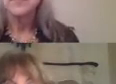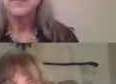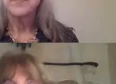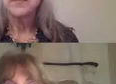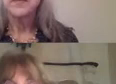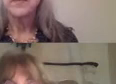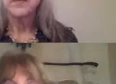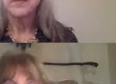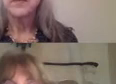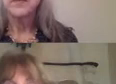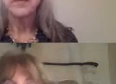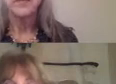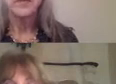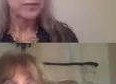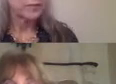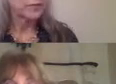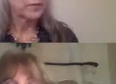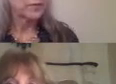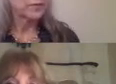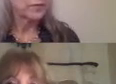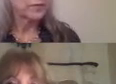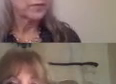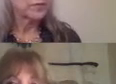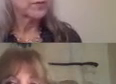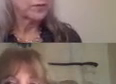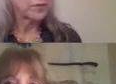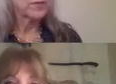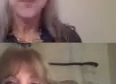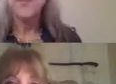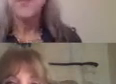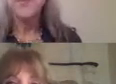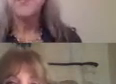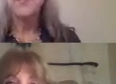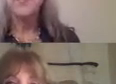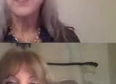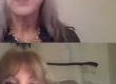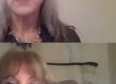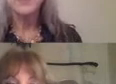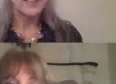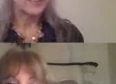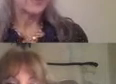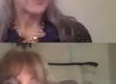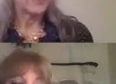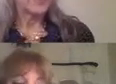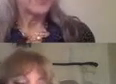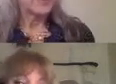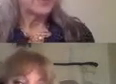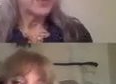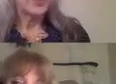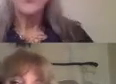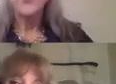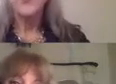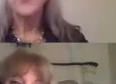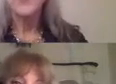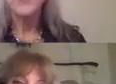to this program. And then I want to turn it over to Lisa and Janet. They really have wonderful content that I want them to have some